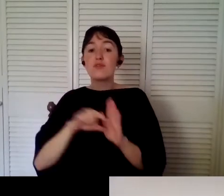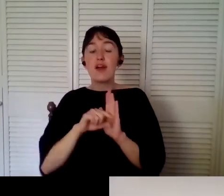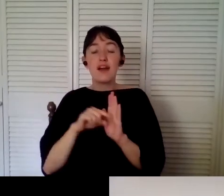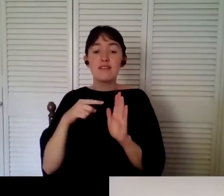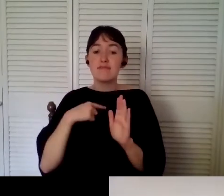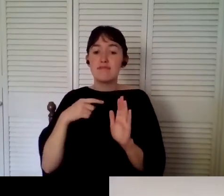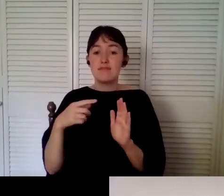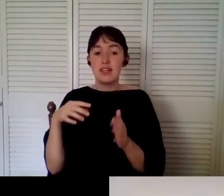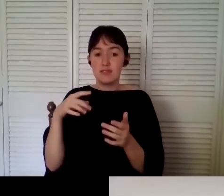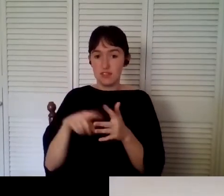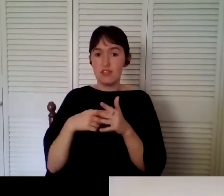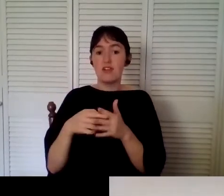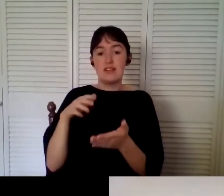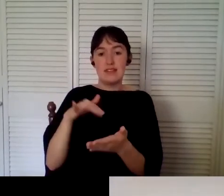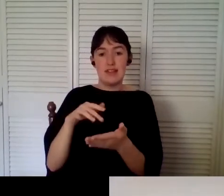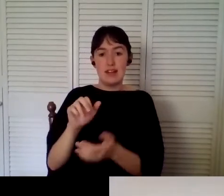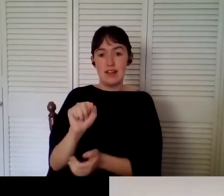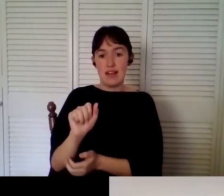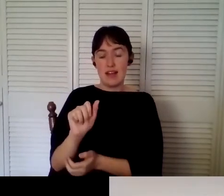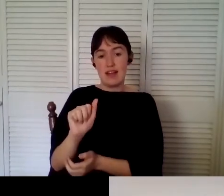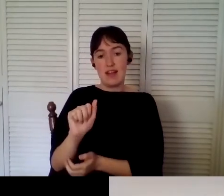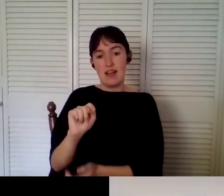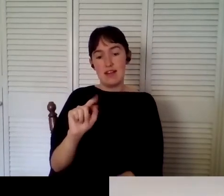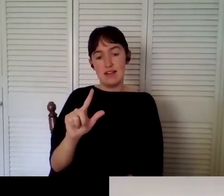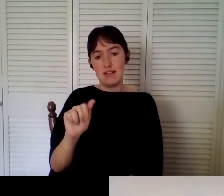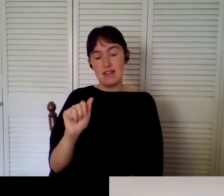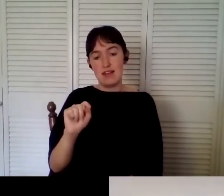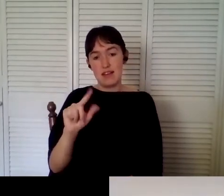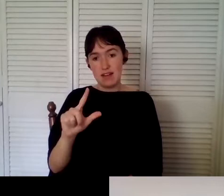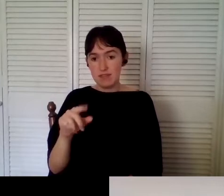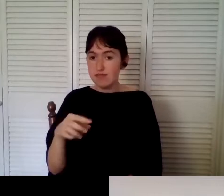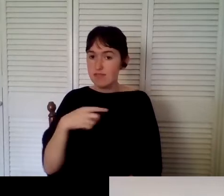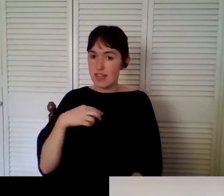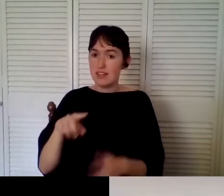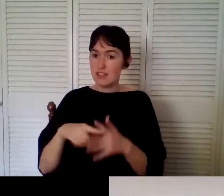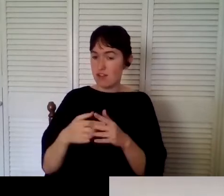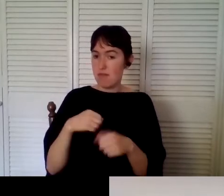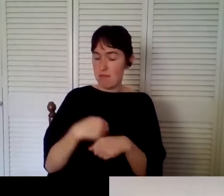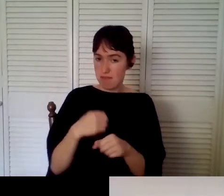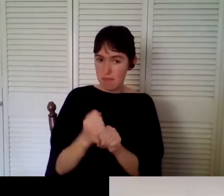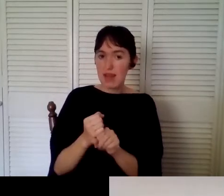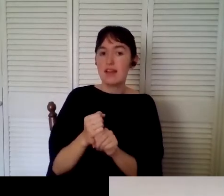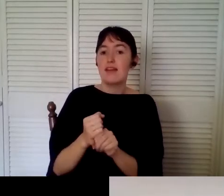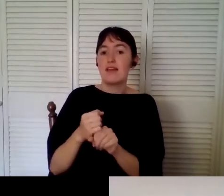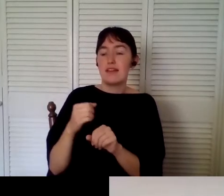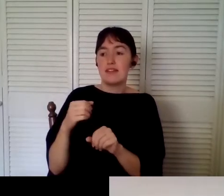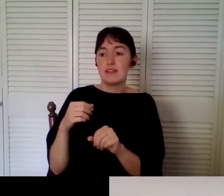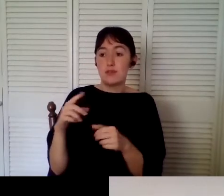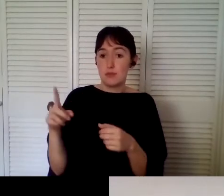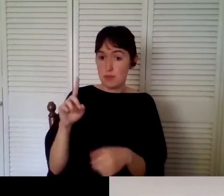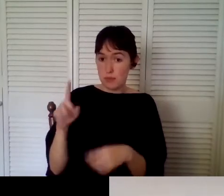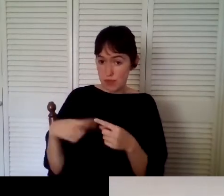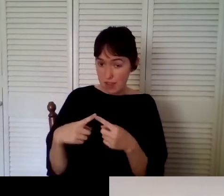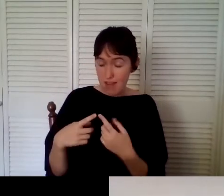with atlatl competitions in high school. So it's been a lifelong passion. I first was interested